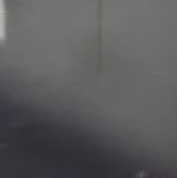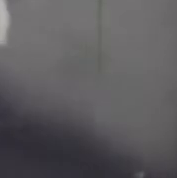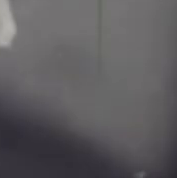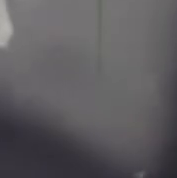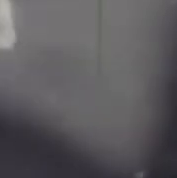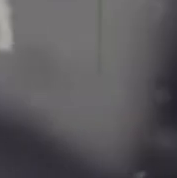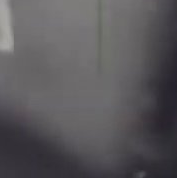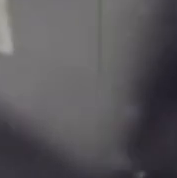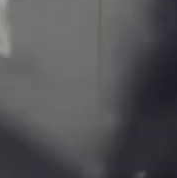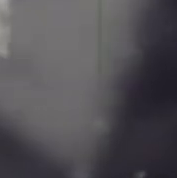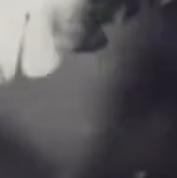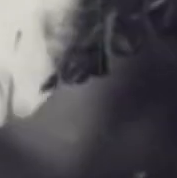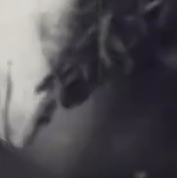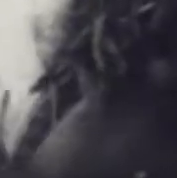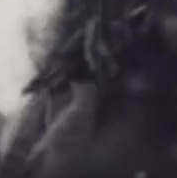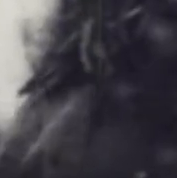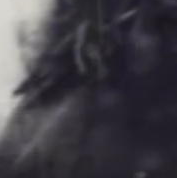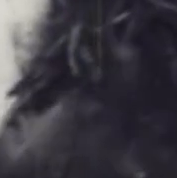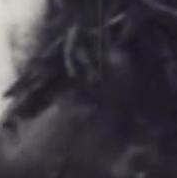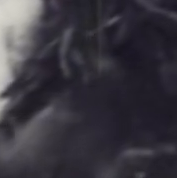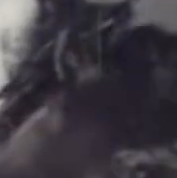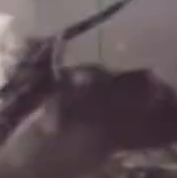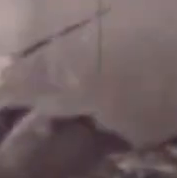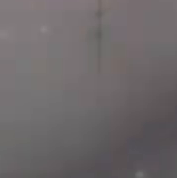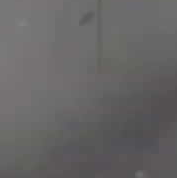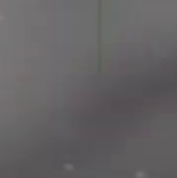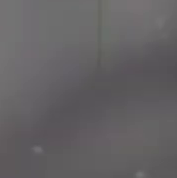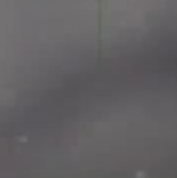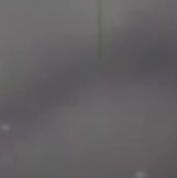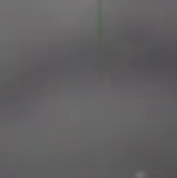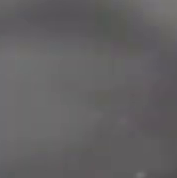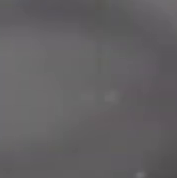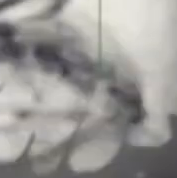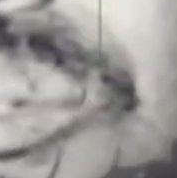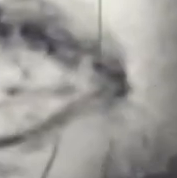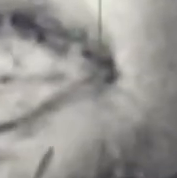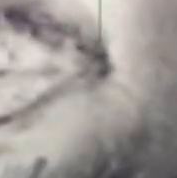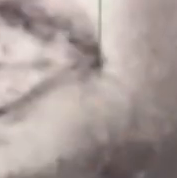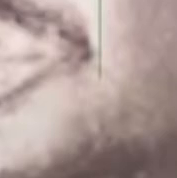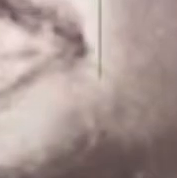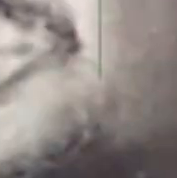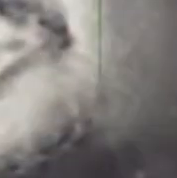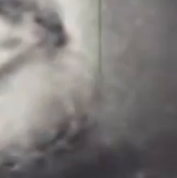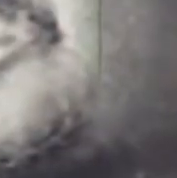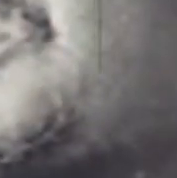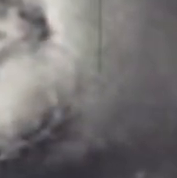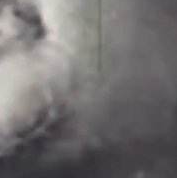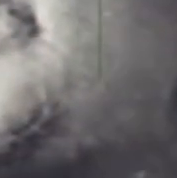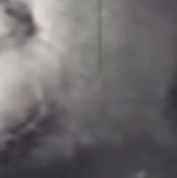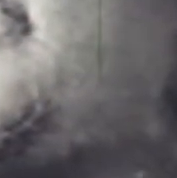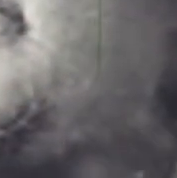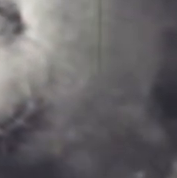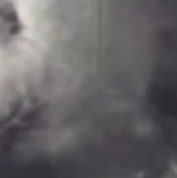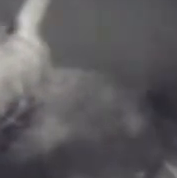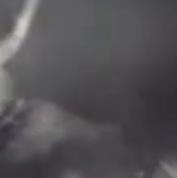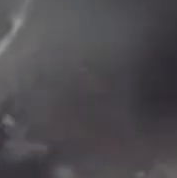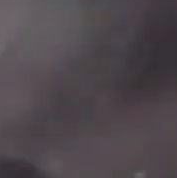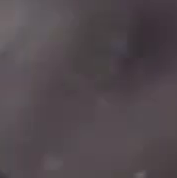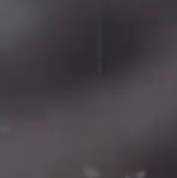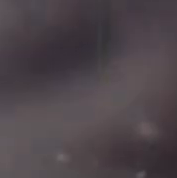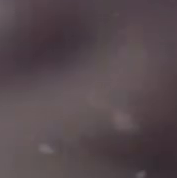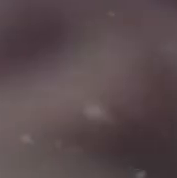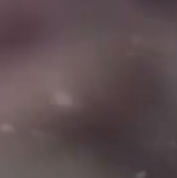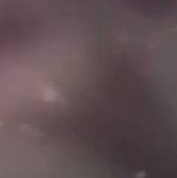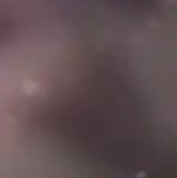The season to honor our heroes with accolades and applause recognition is here again. KBC, in collaboration with the Ministry of